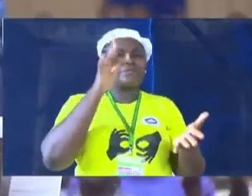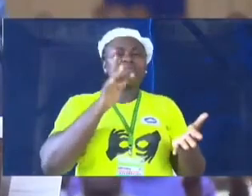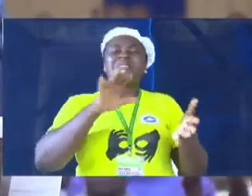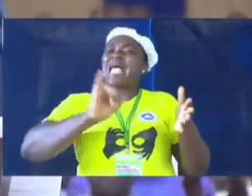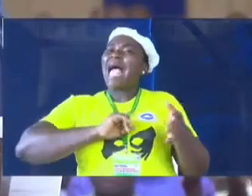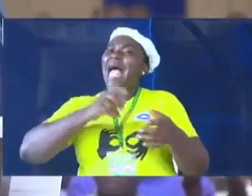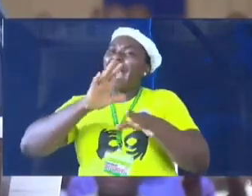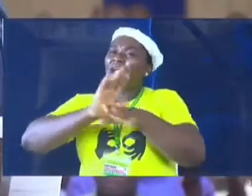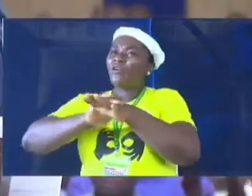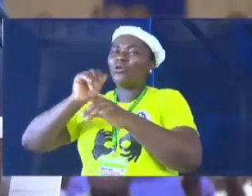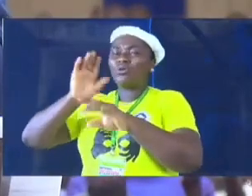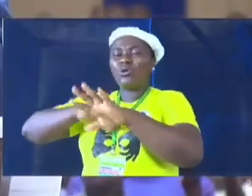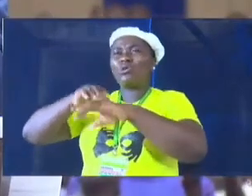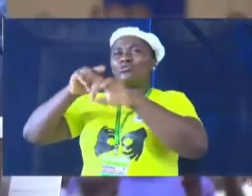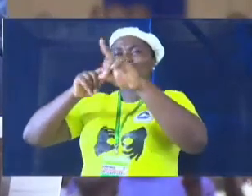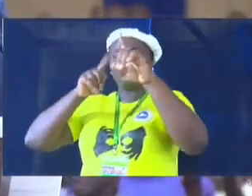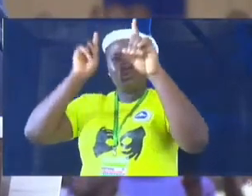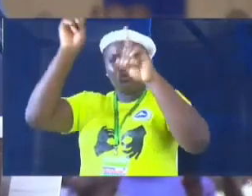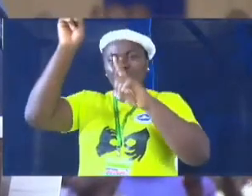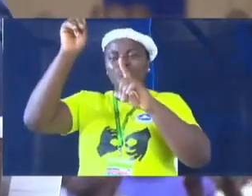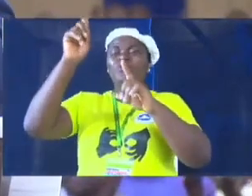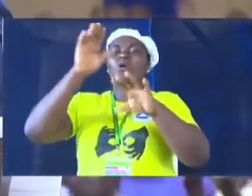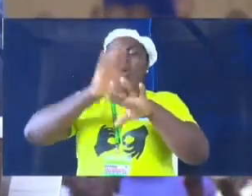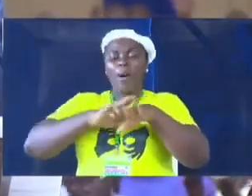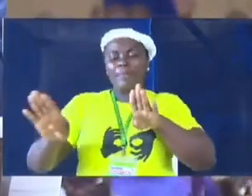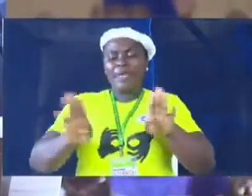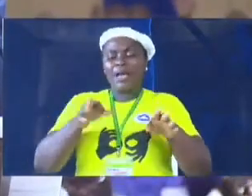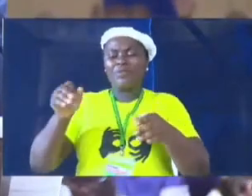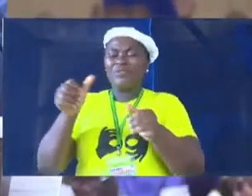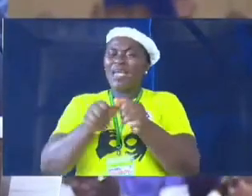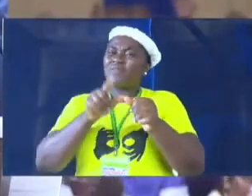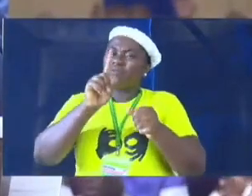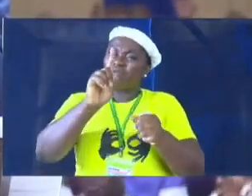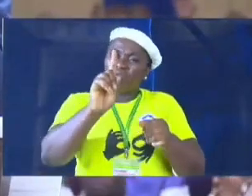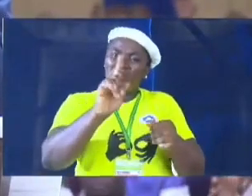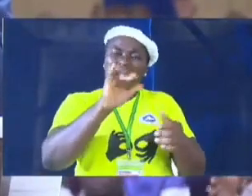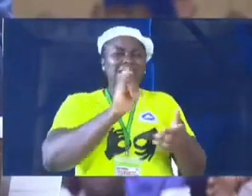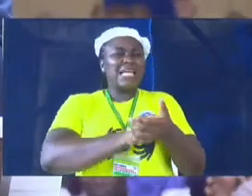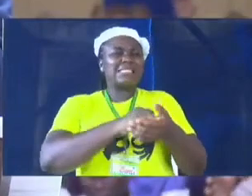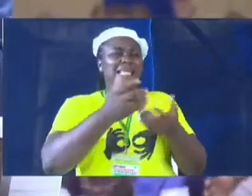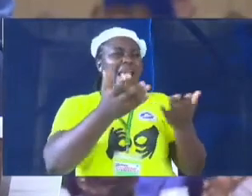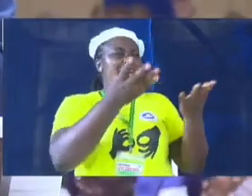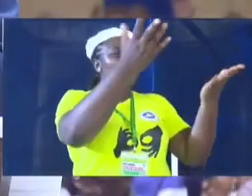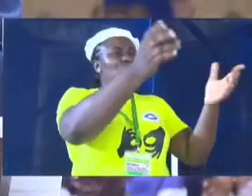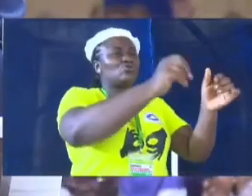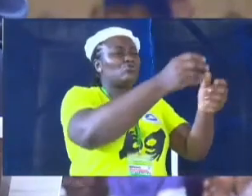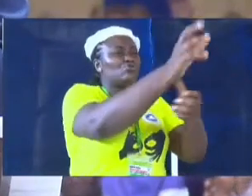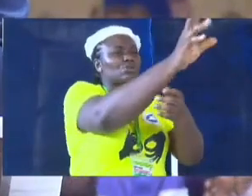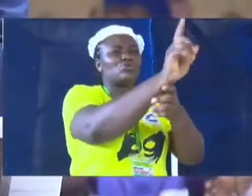I call on you on behalf of everyone whose hands are stretched towards your altar tonight.